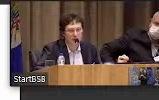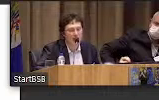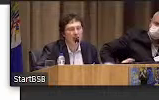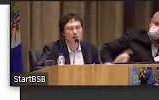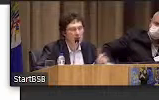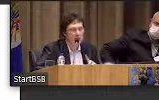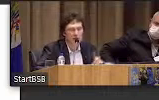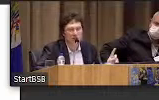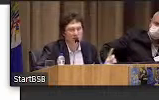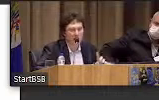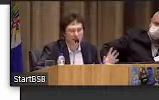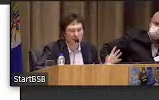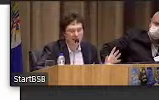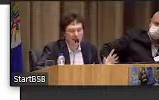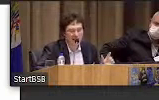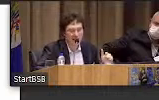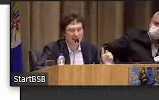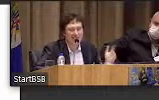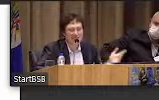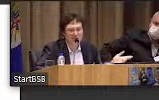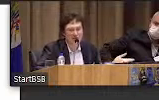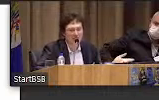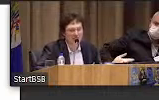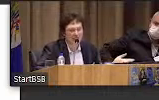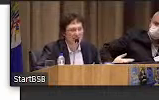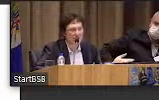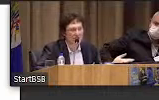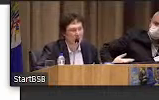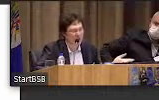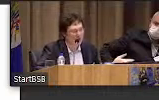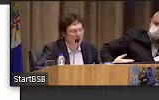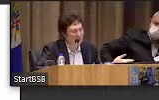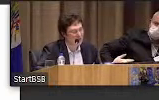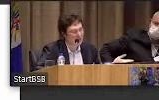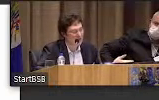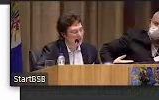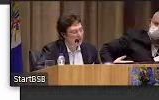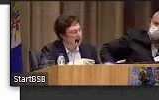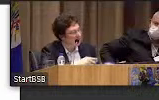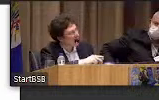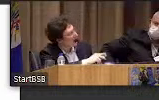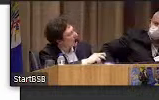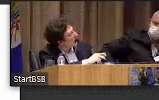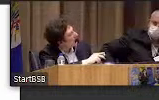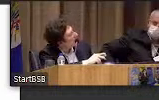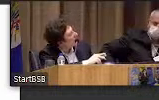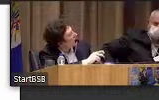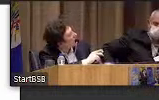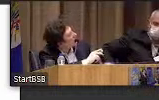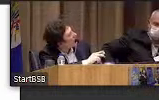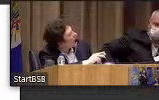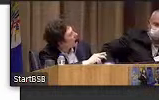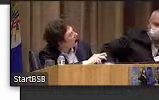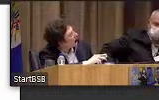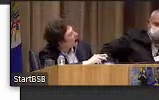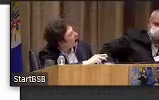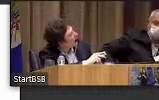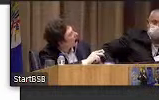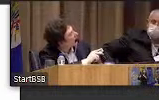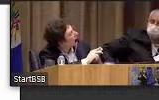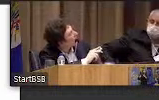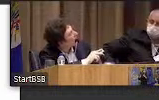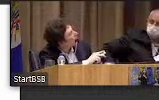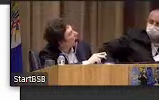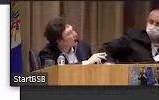to use SHC to extract as well. But this is not exempt from validation, and it's not exempt of